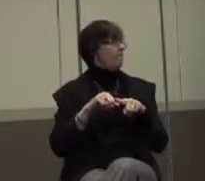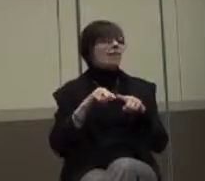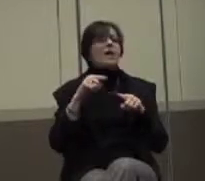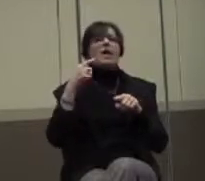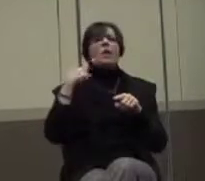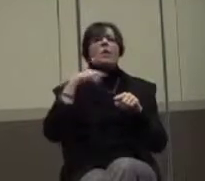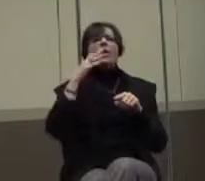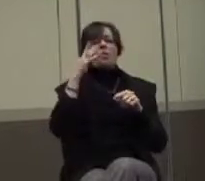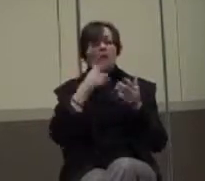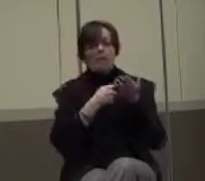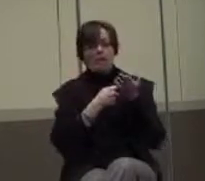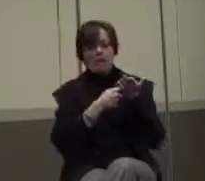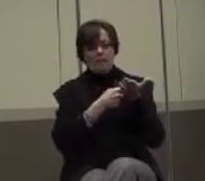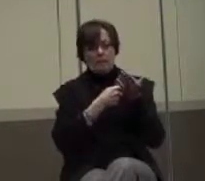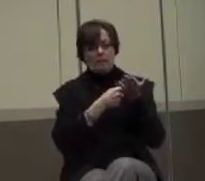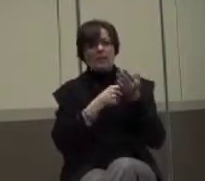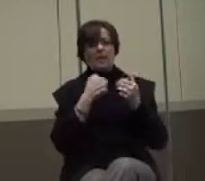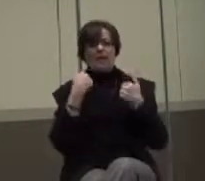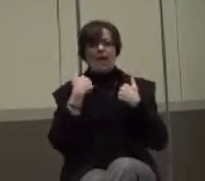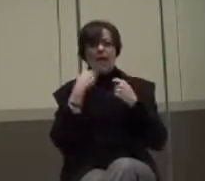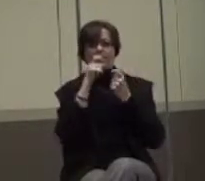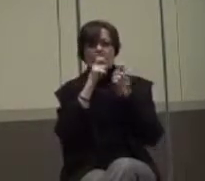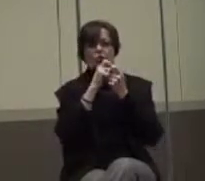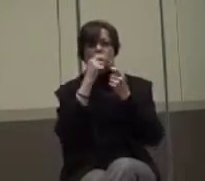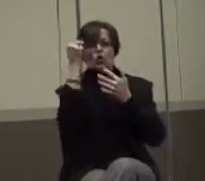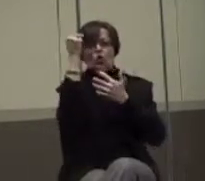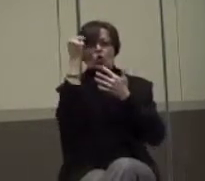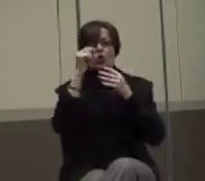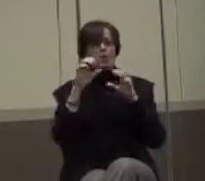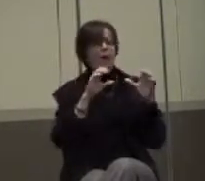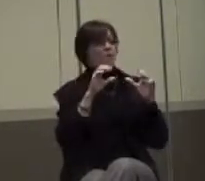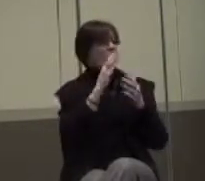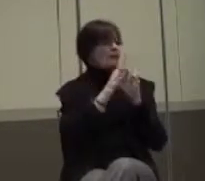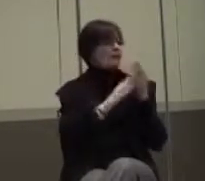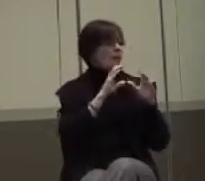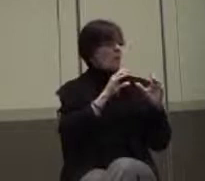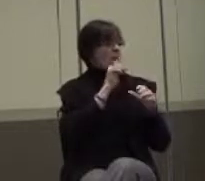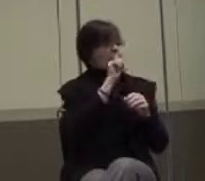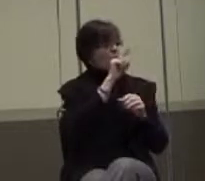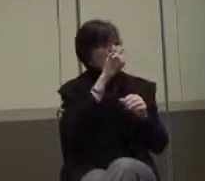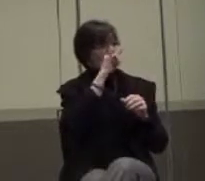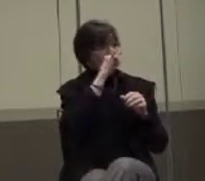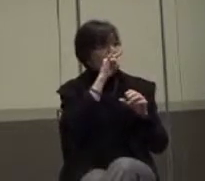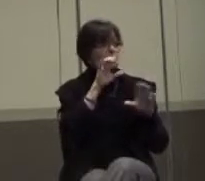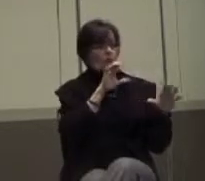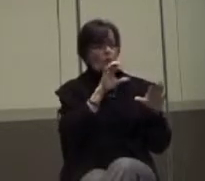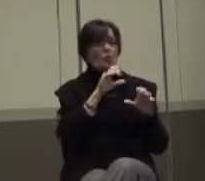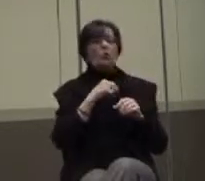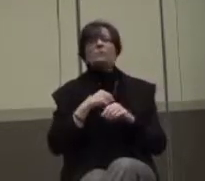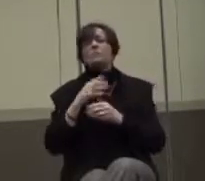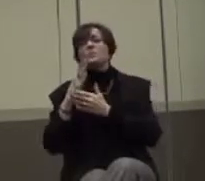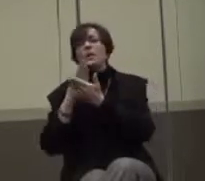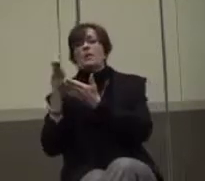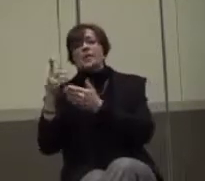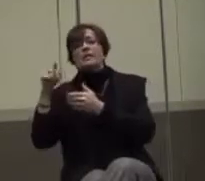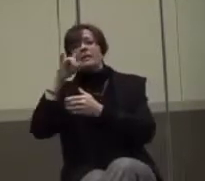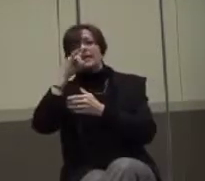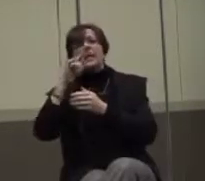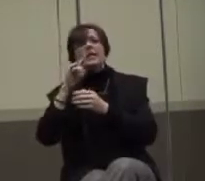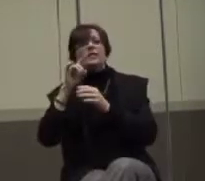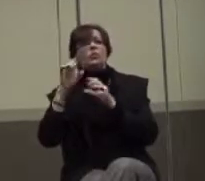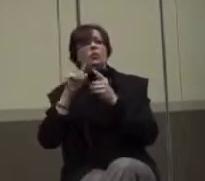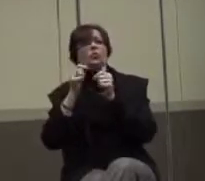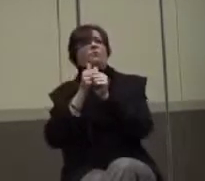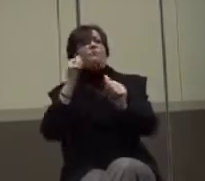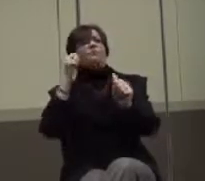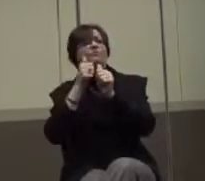got certain behaviors. So we know we have some behaviors that kids do to gain something. We have some things kids do to get away or to avoid or escape